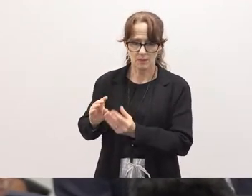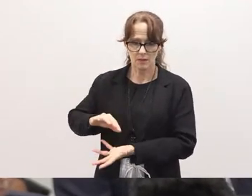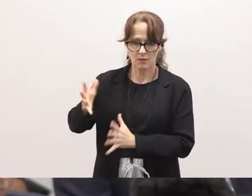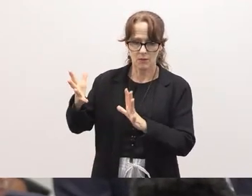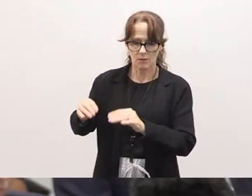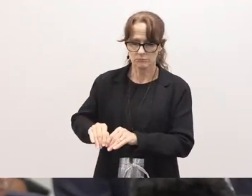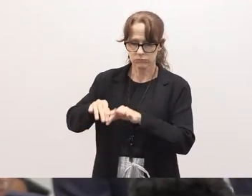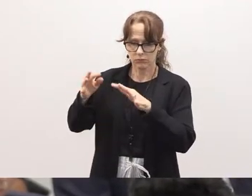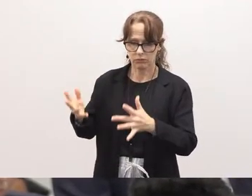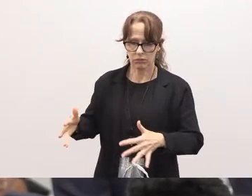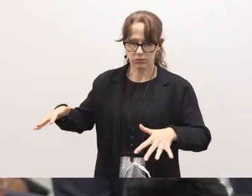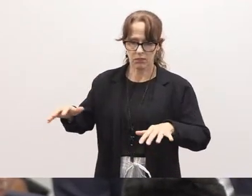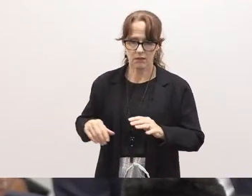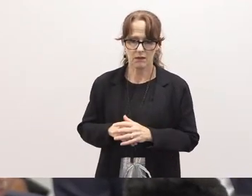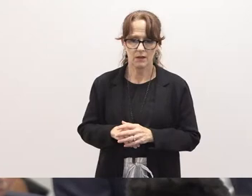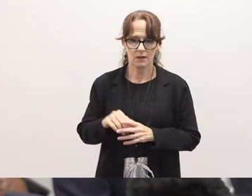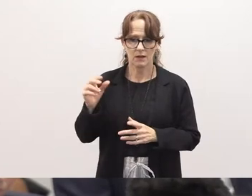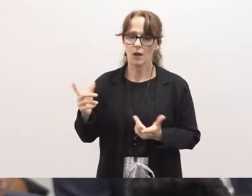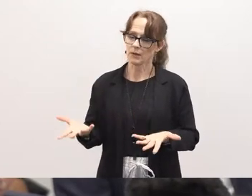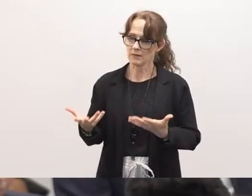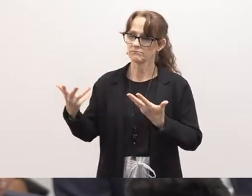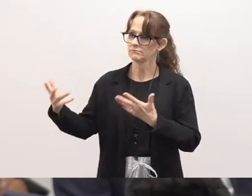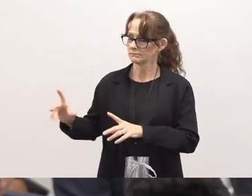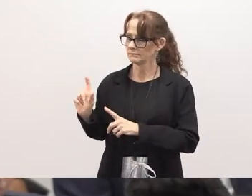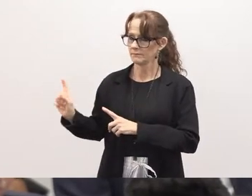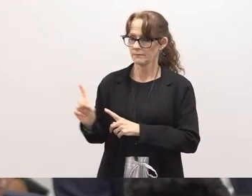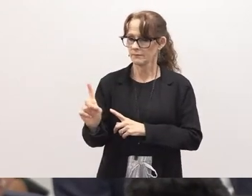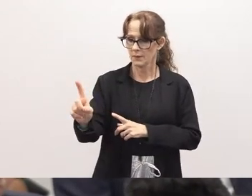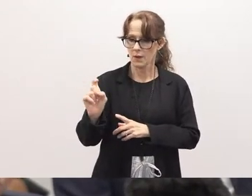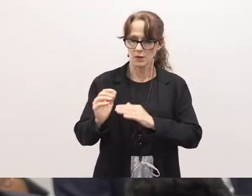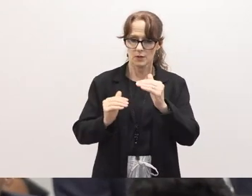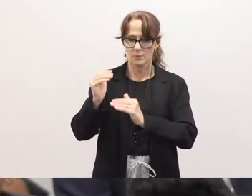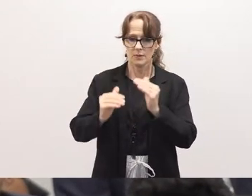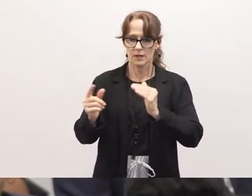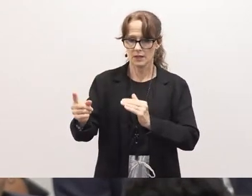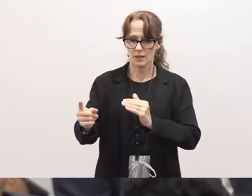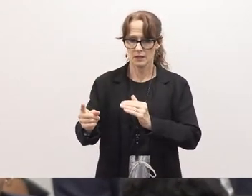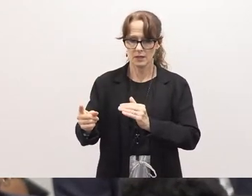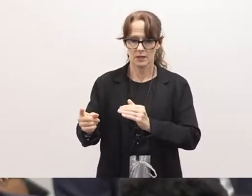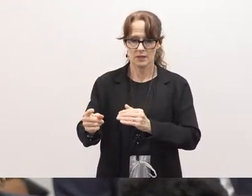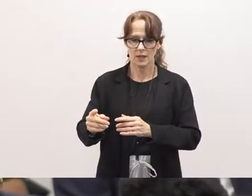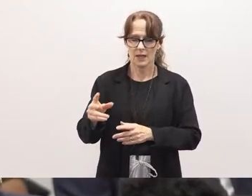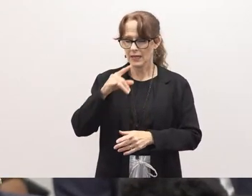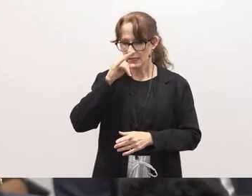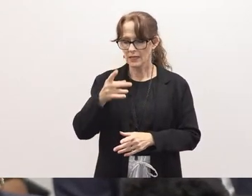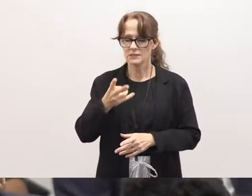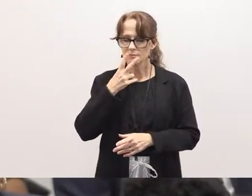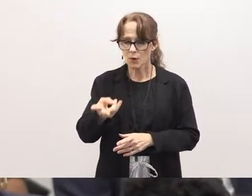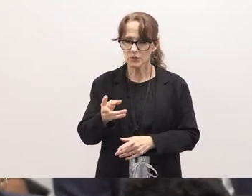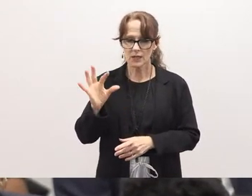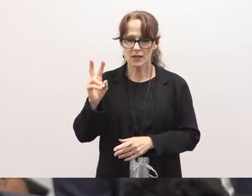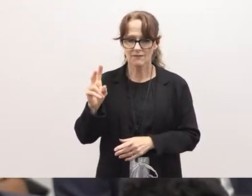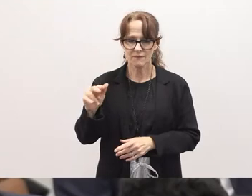overflooding. I walked near to the restroom in the 100 building, but was filled with kids vaping, smoking, and taking up the entire restroom for